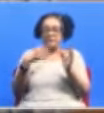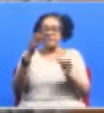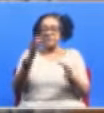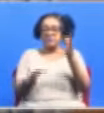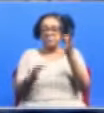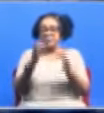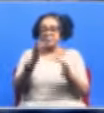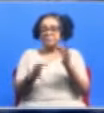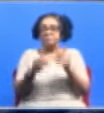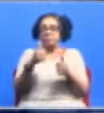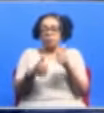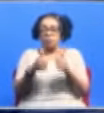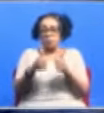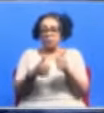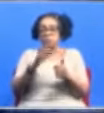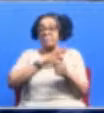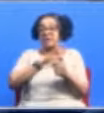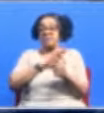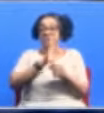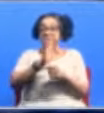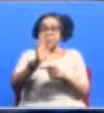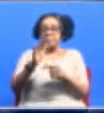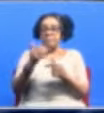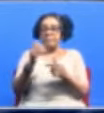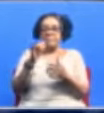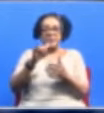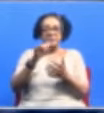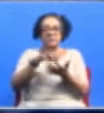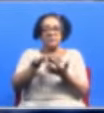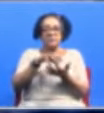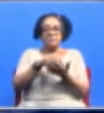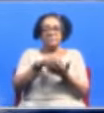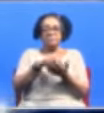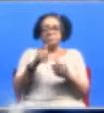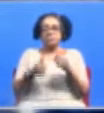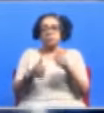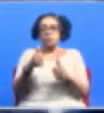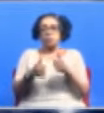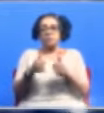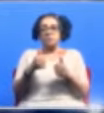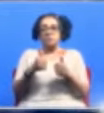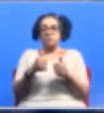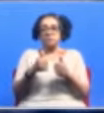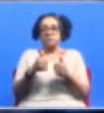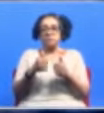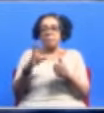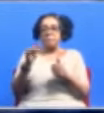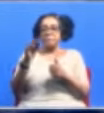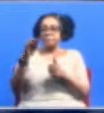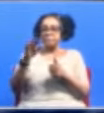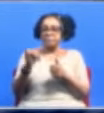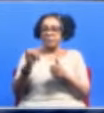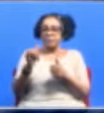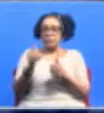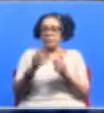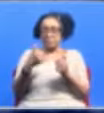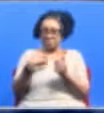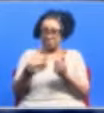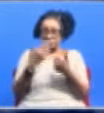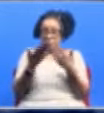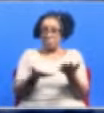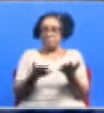of process. I give an example of a case which the Honorable Paul Mute was, I was involved in the case myself.